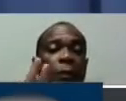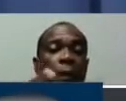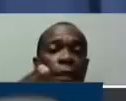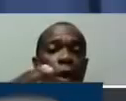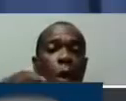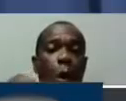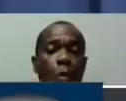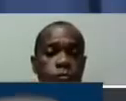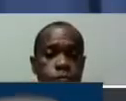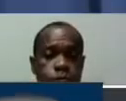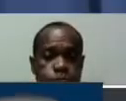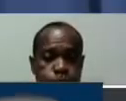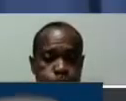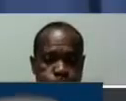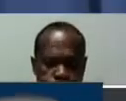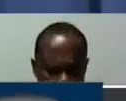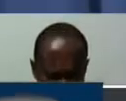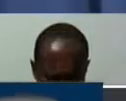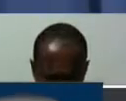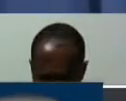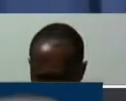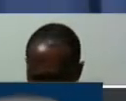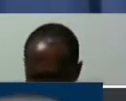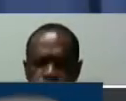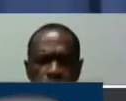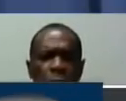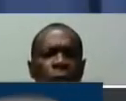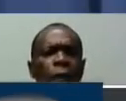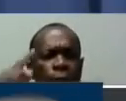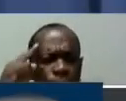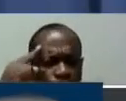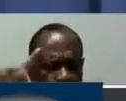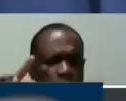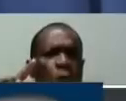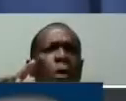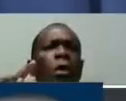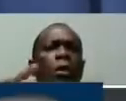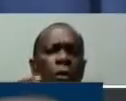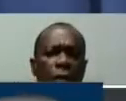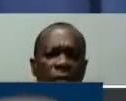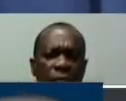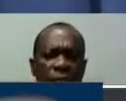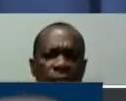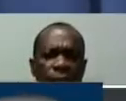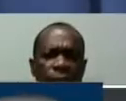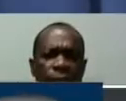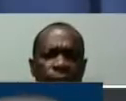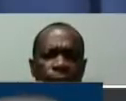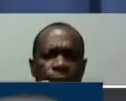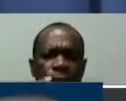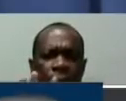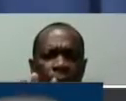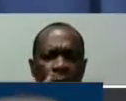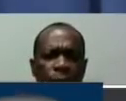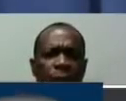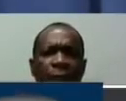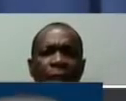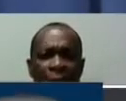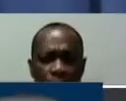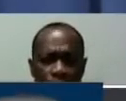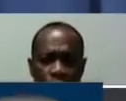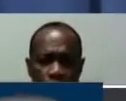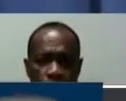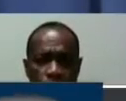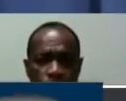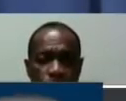group. The latest research on the 0 to 5 you may have seen coming out of the United States is a